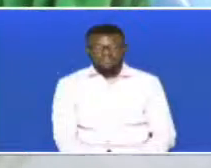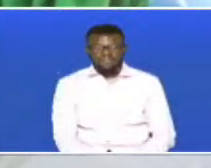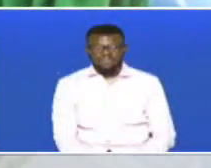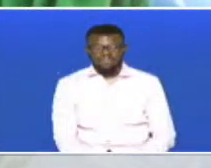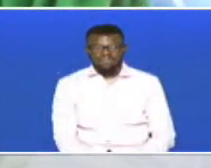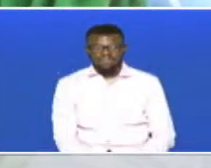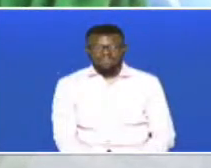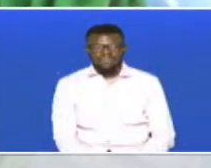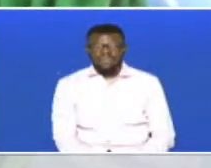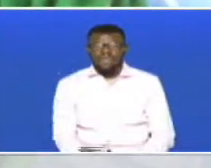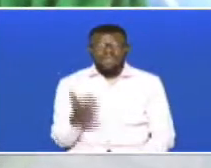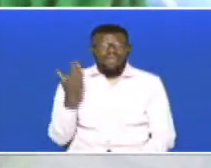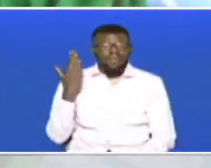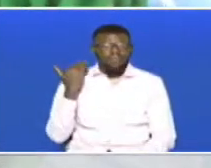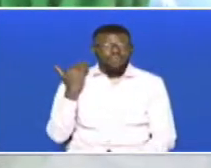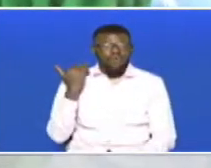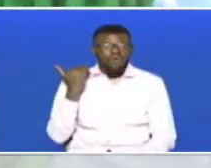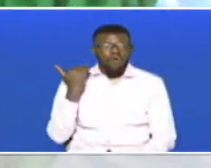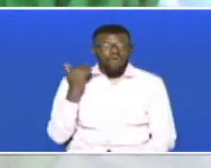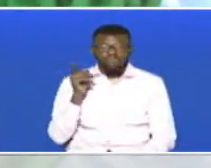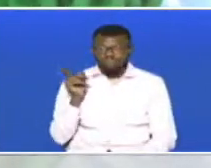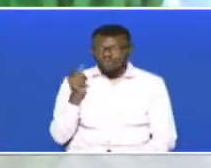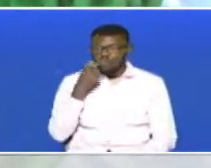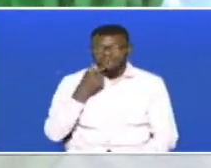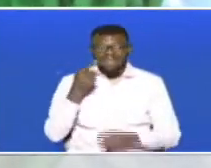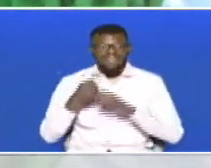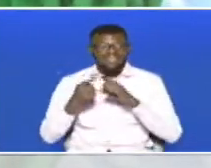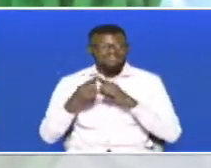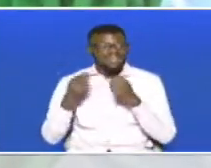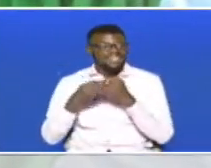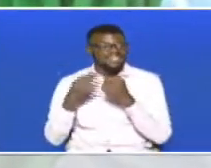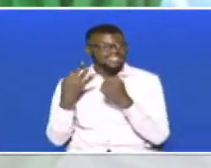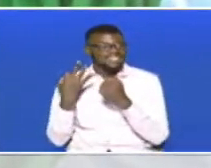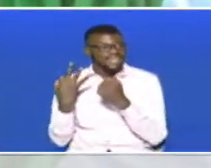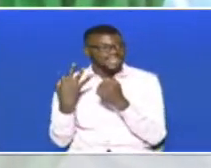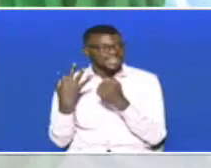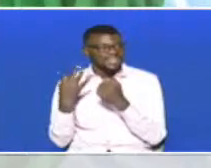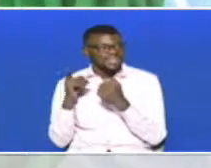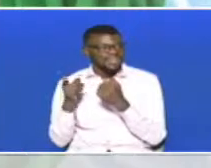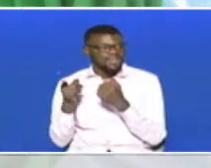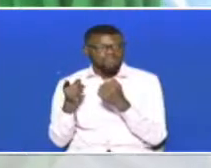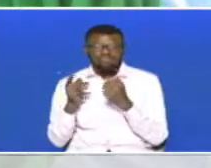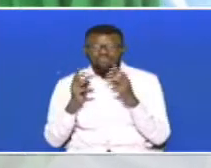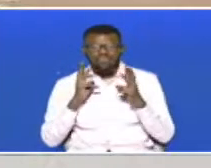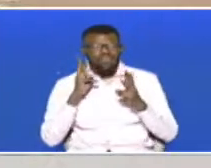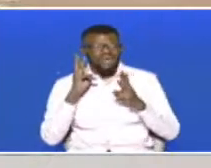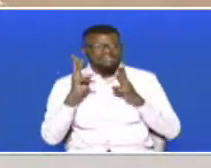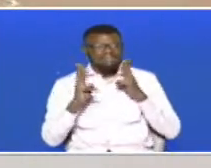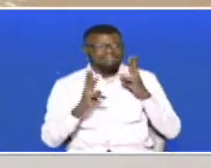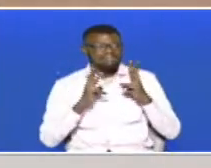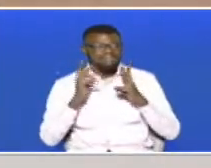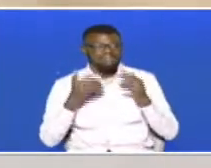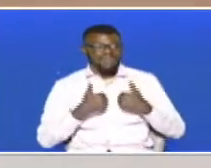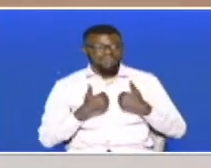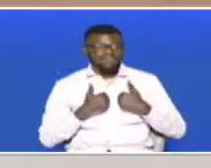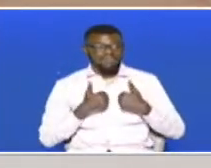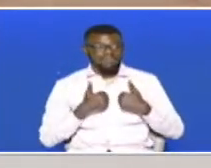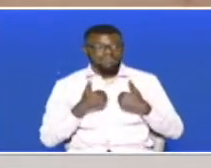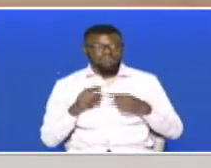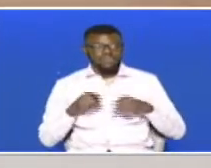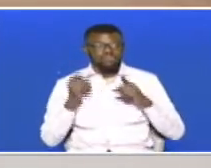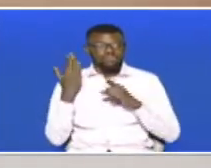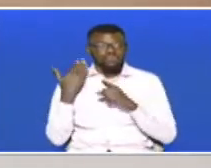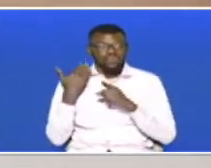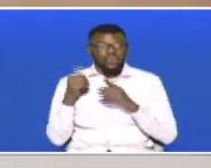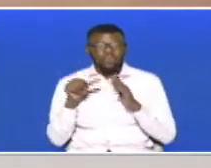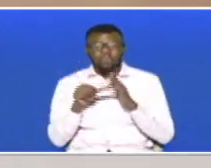A few days ago, 83-year-old Brambila Luigi was a worried man. He had been